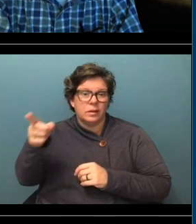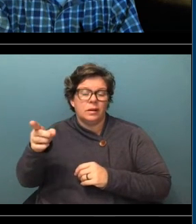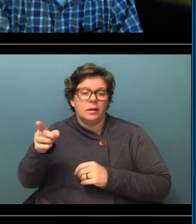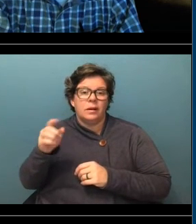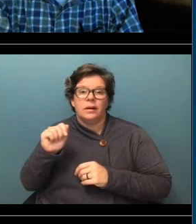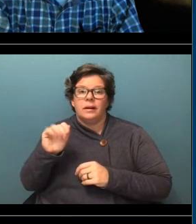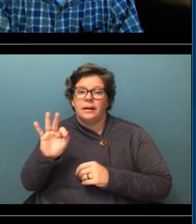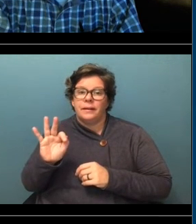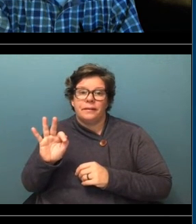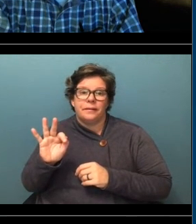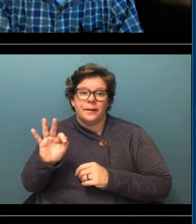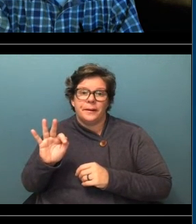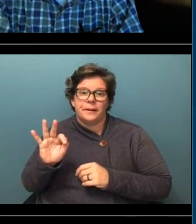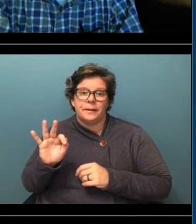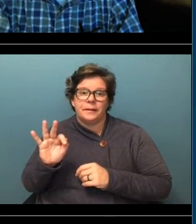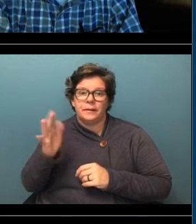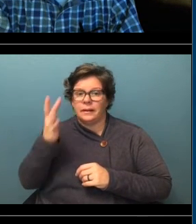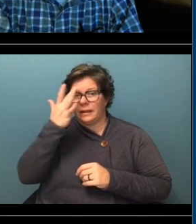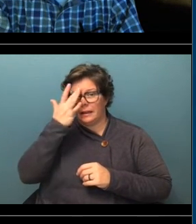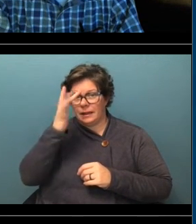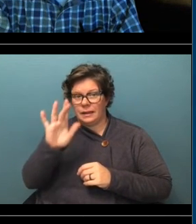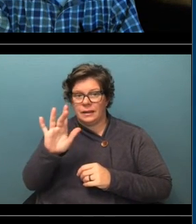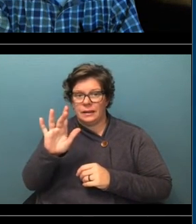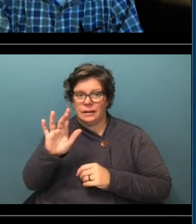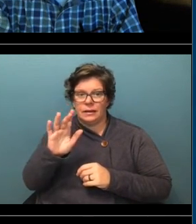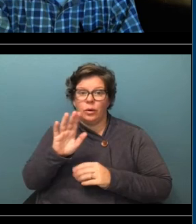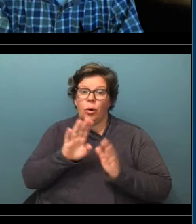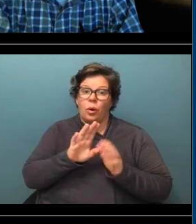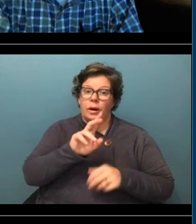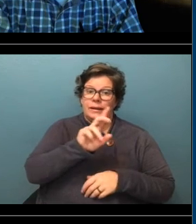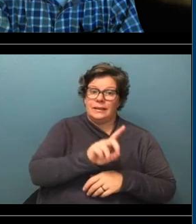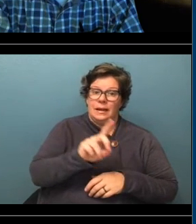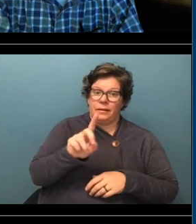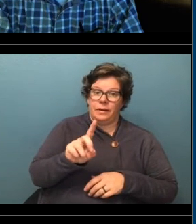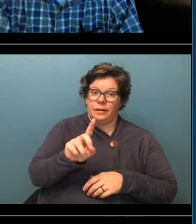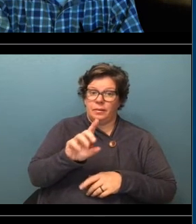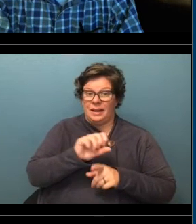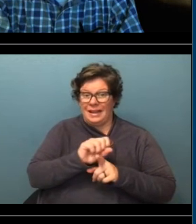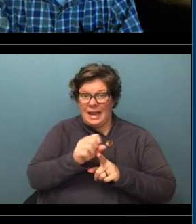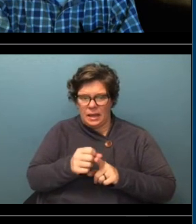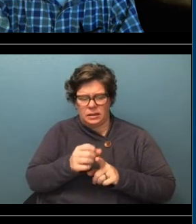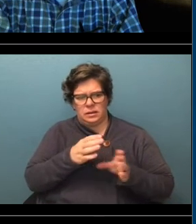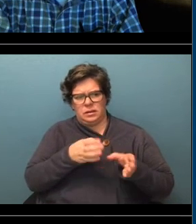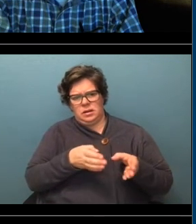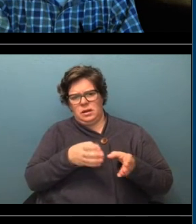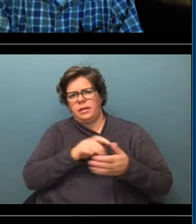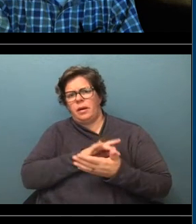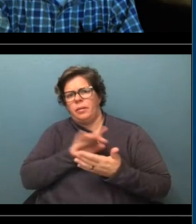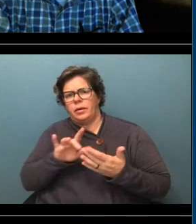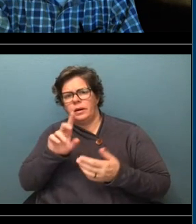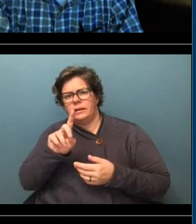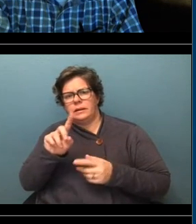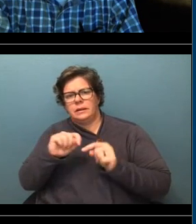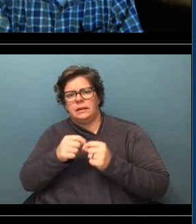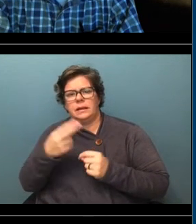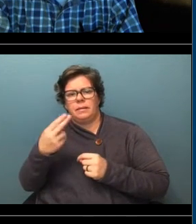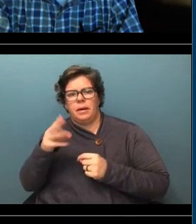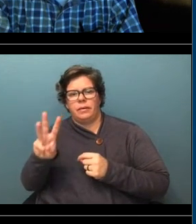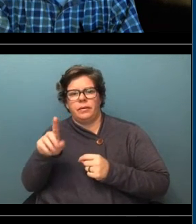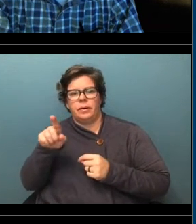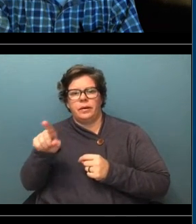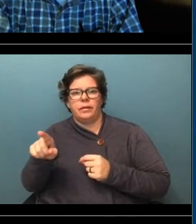an intellectual or developmental case, then we'll reach out to our DD team at Health and Welfare because